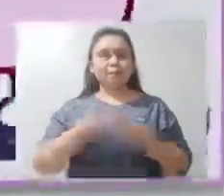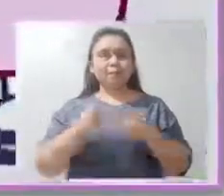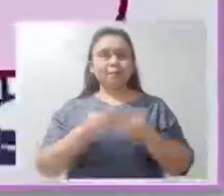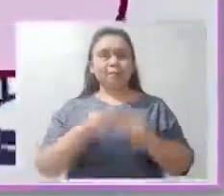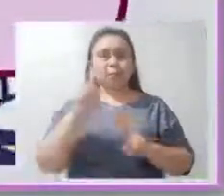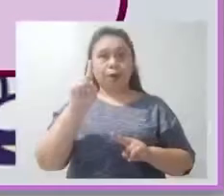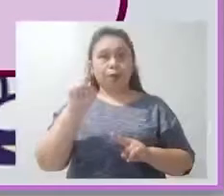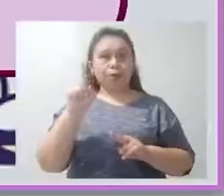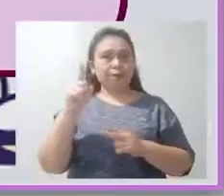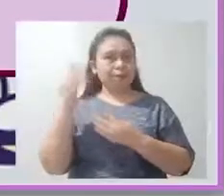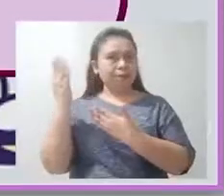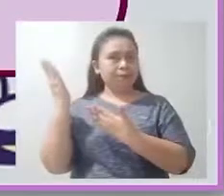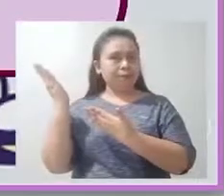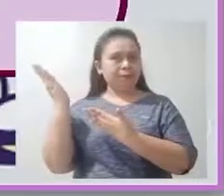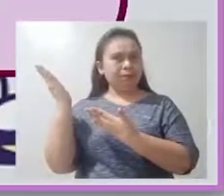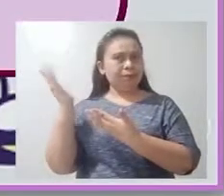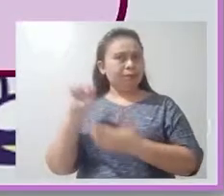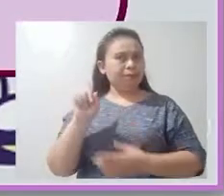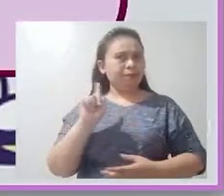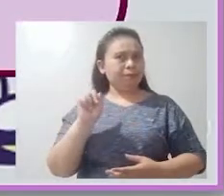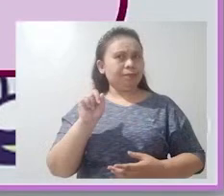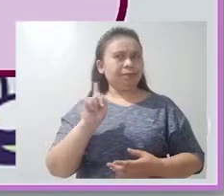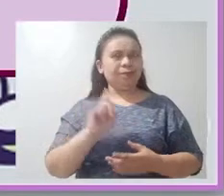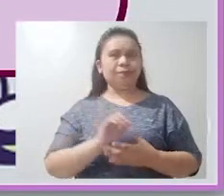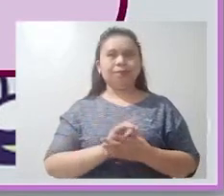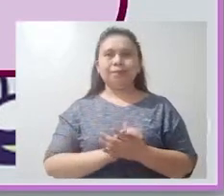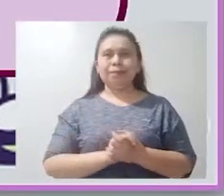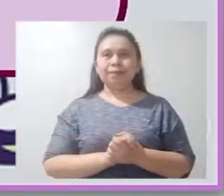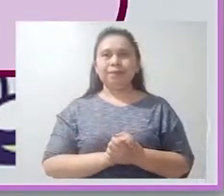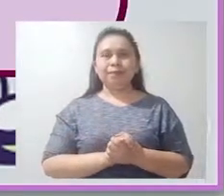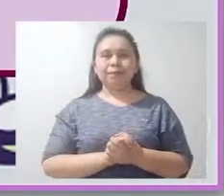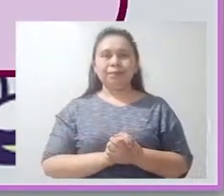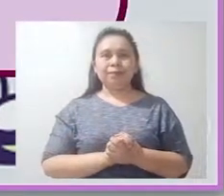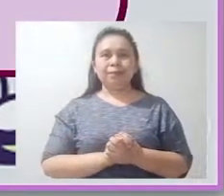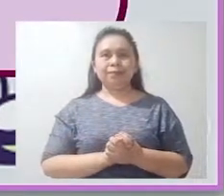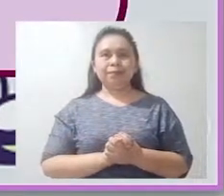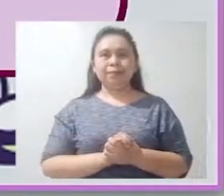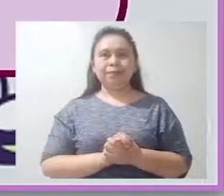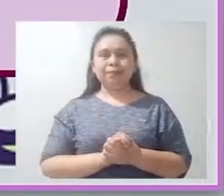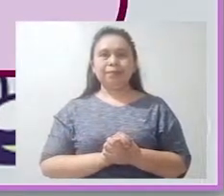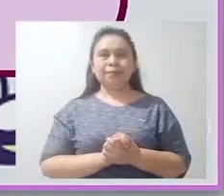Number 1, what is this laboratory apparatus?